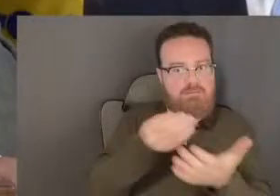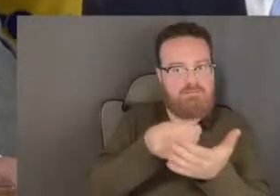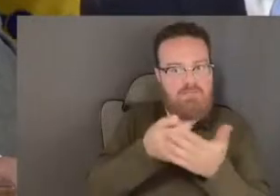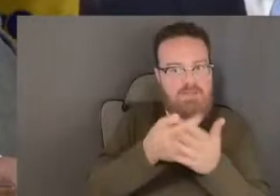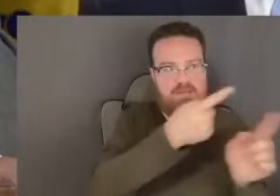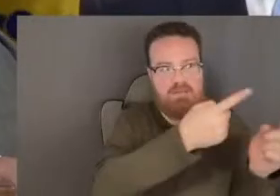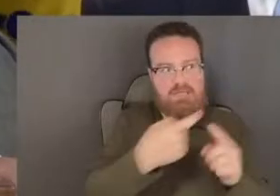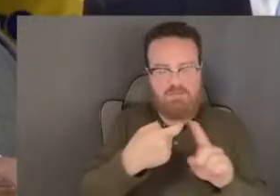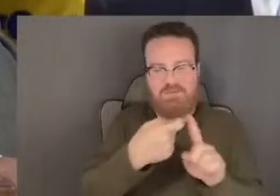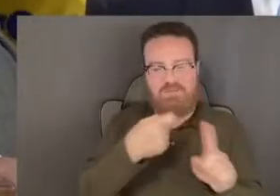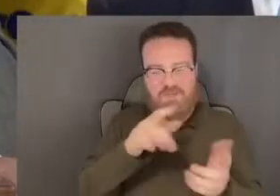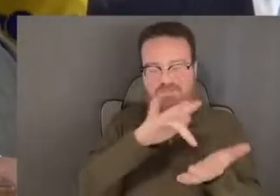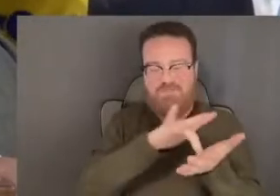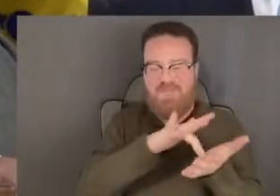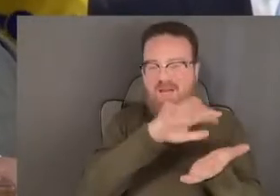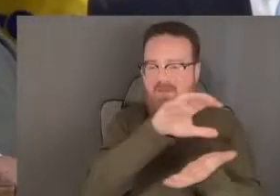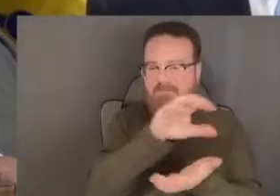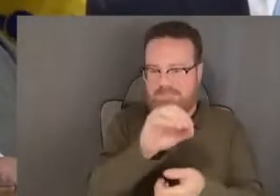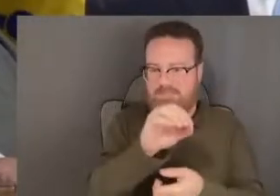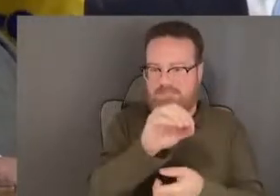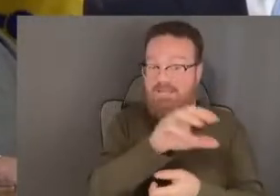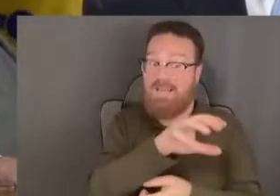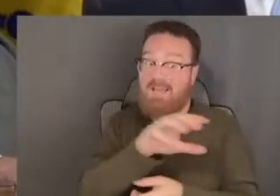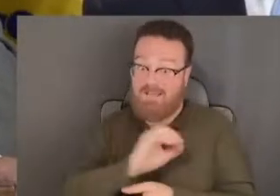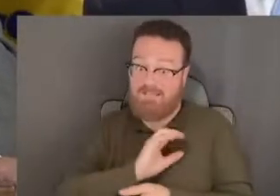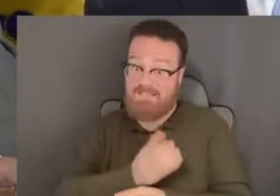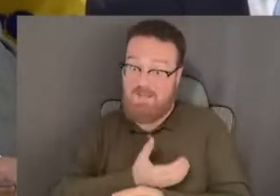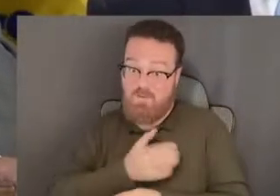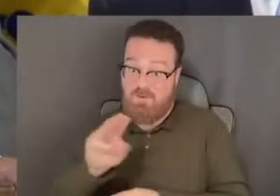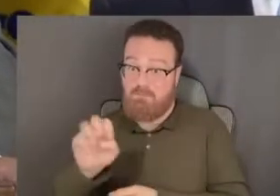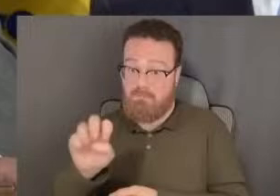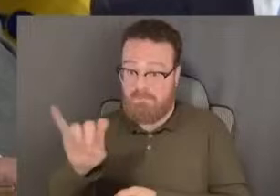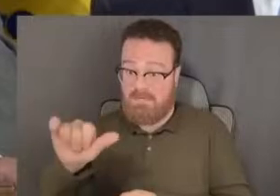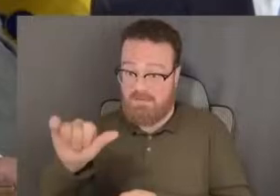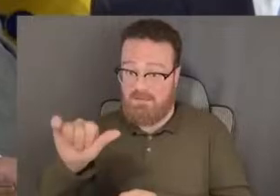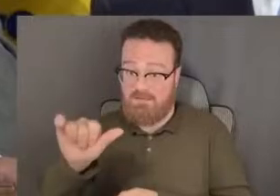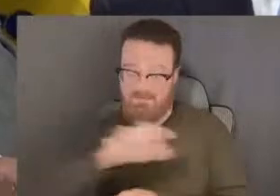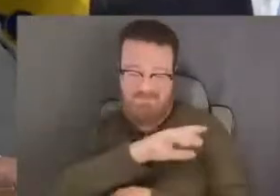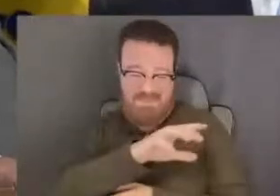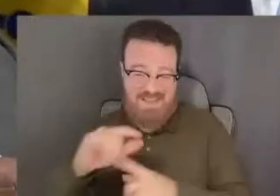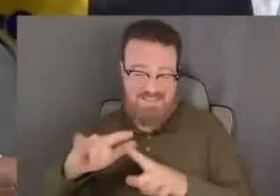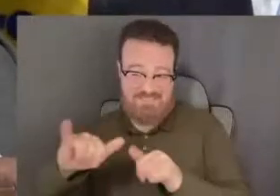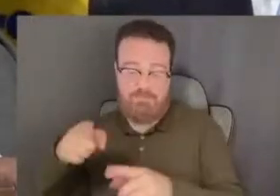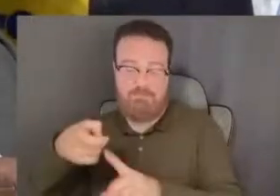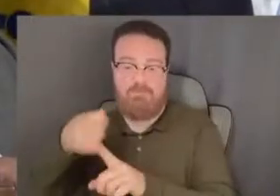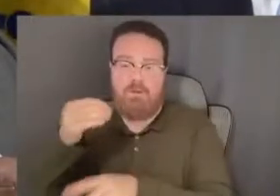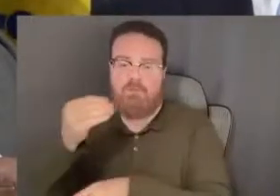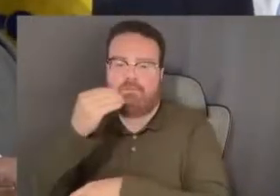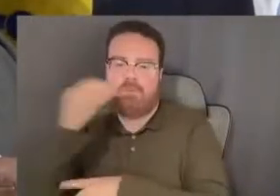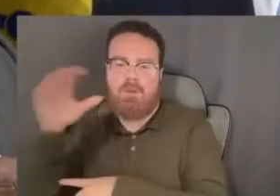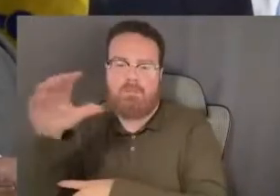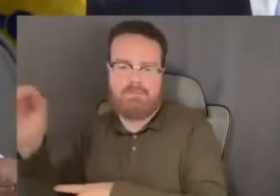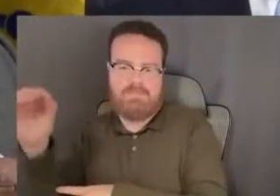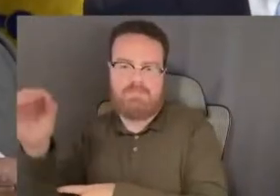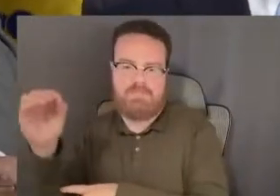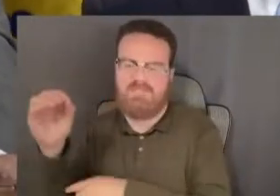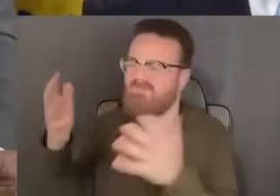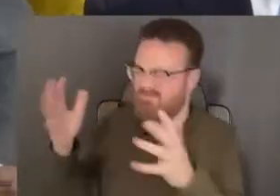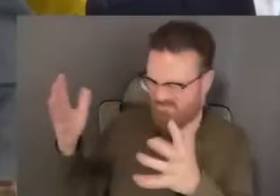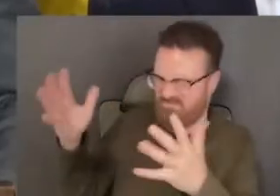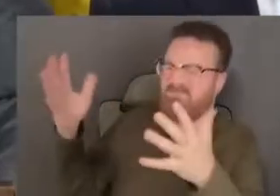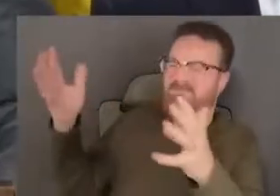companies into our media and from these food companies for the advertising.